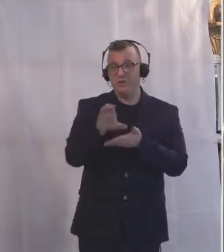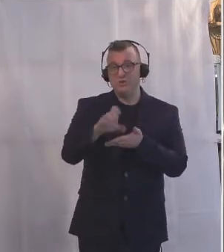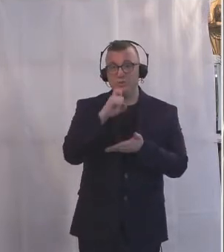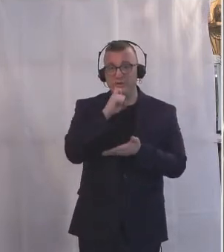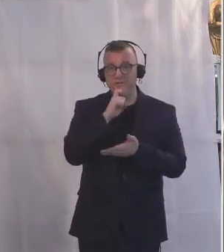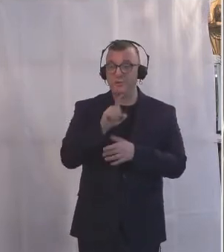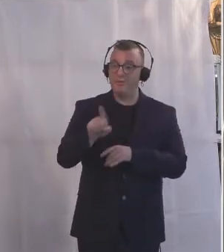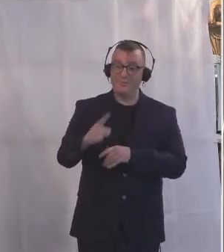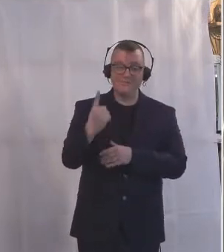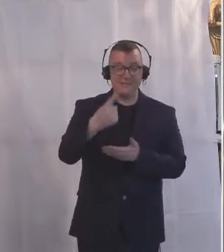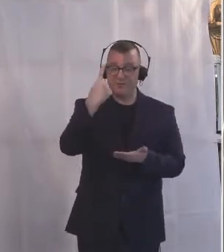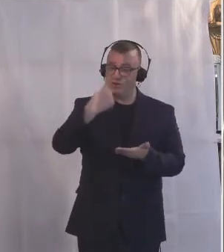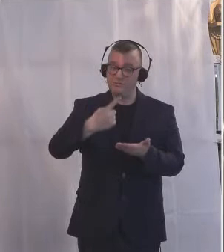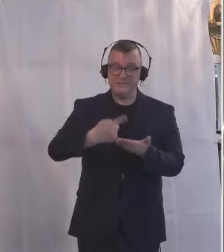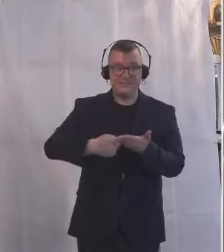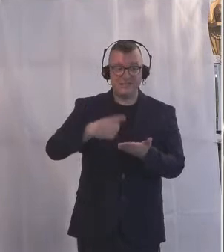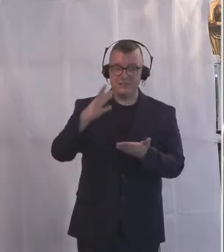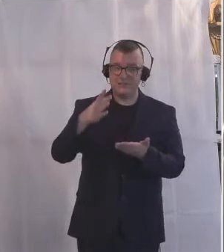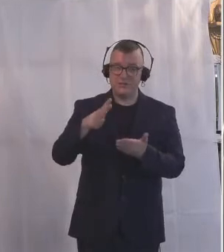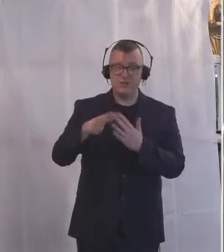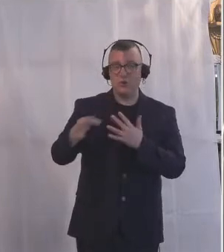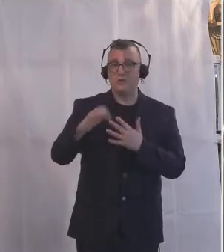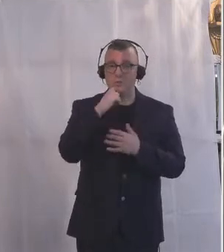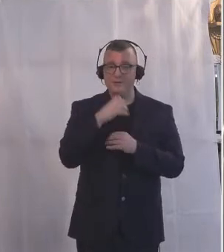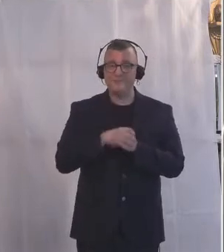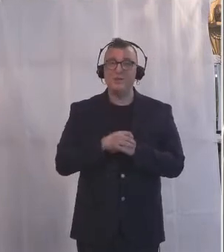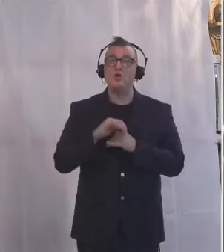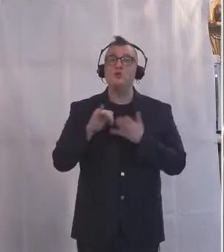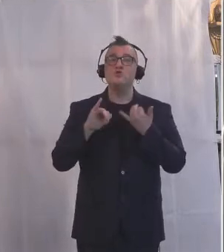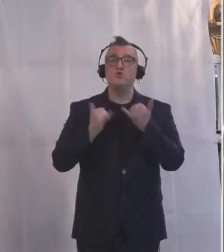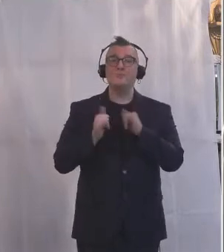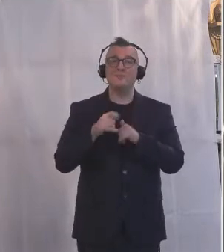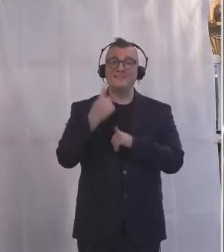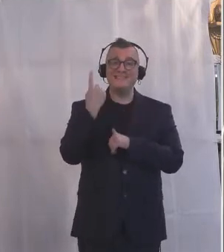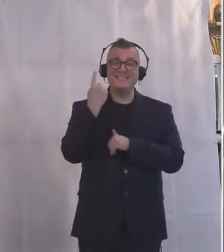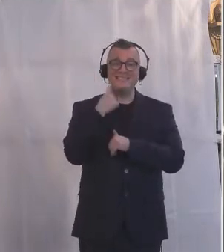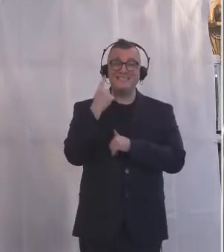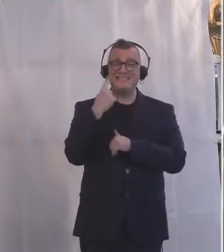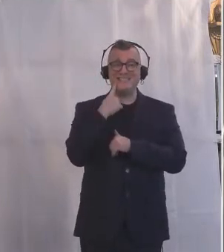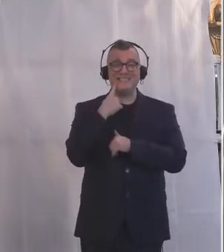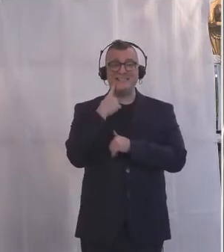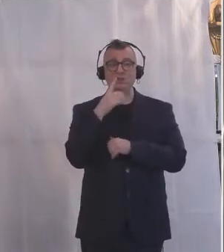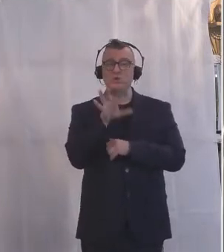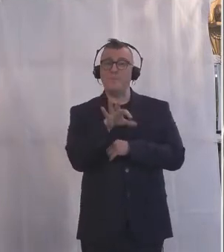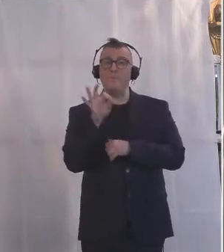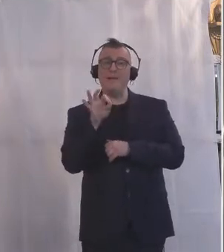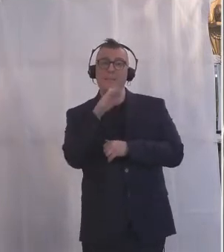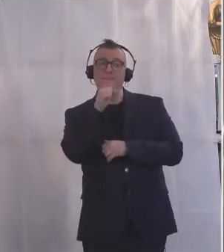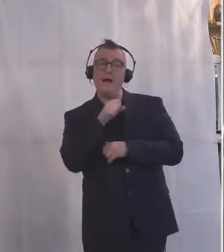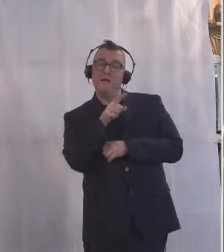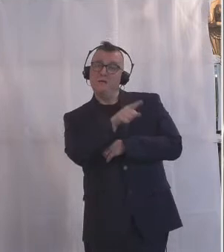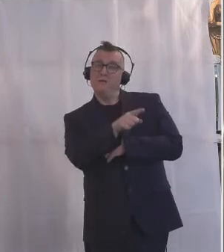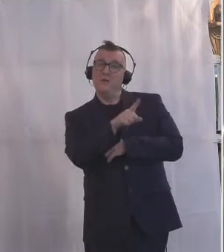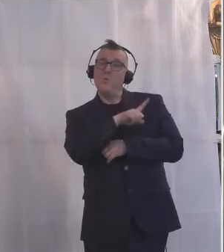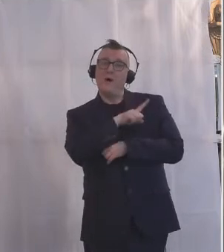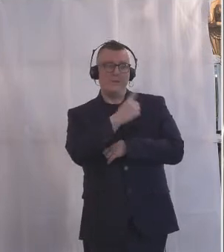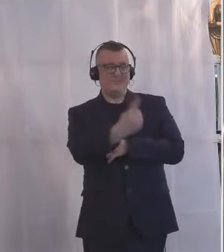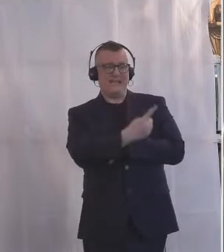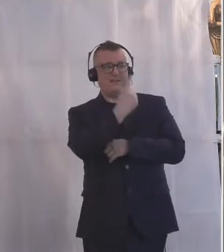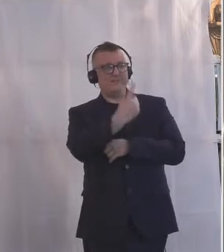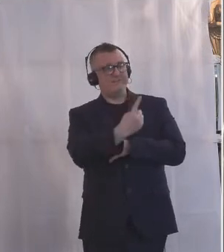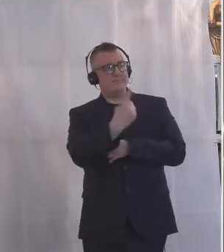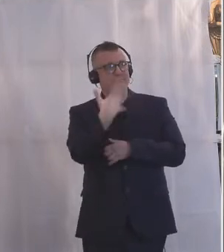sometimes it's easier for them to choose the male because he's been there, done